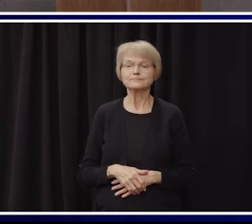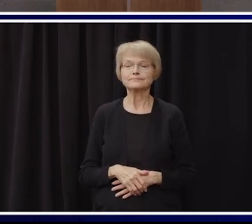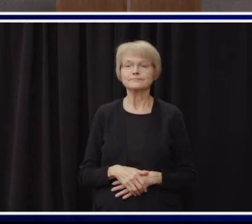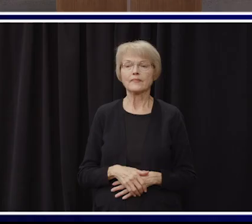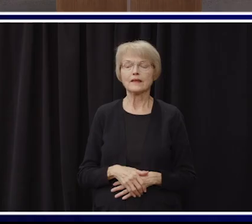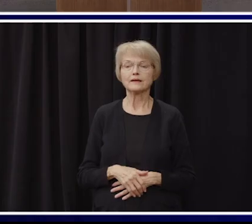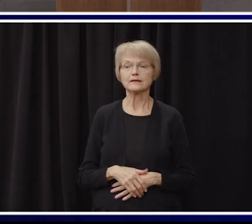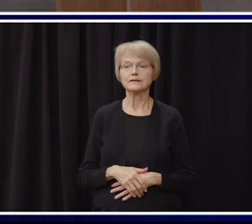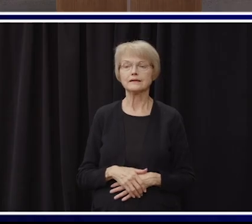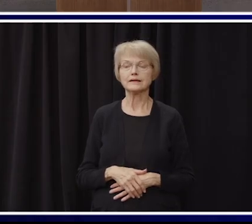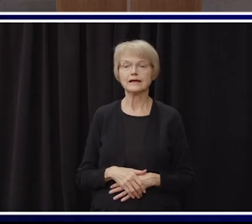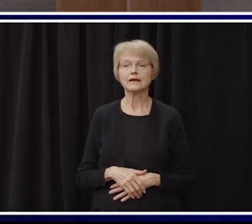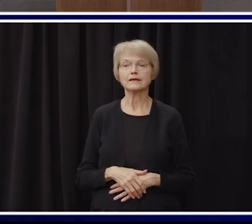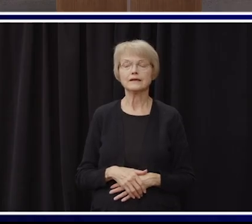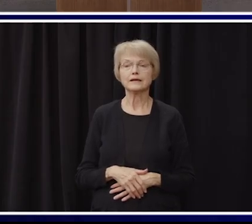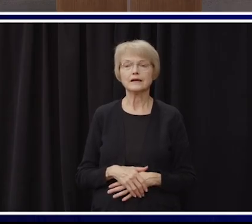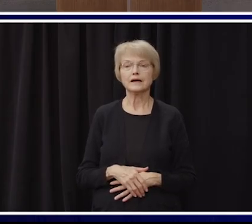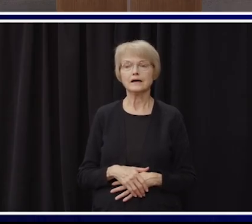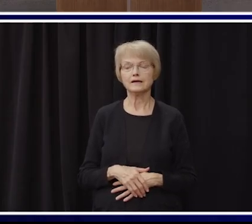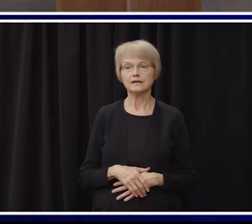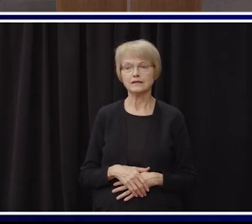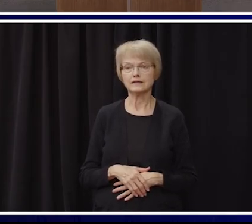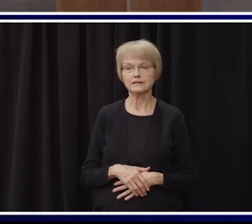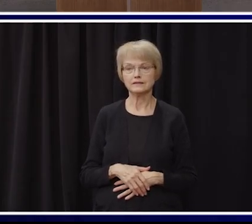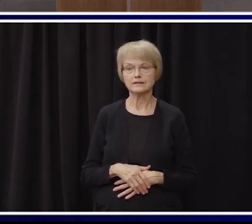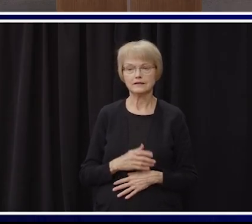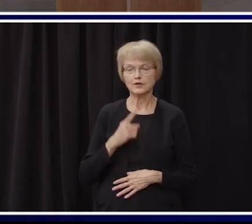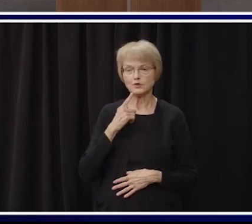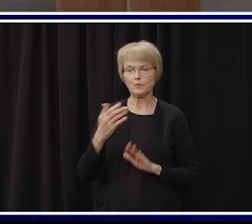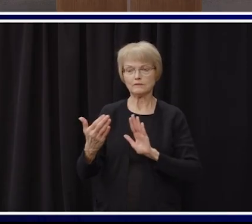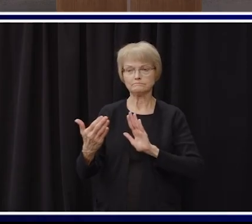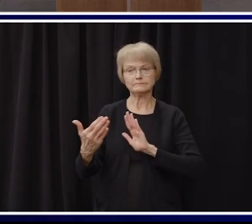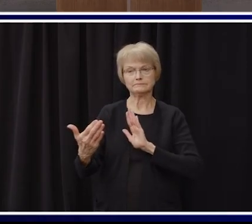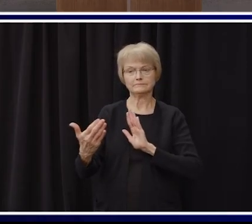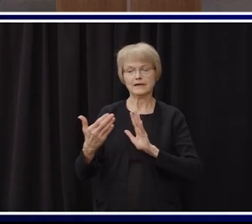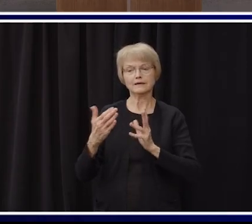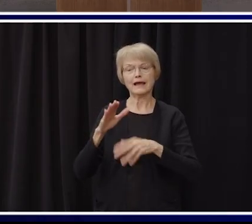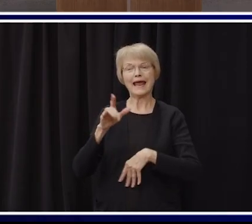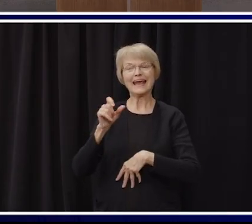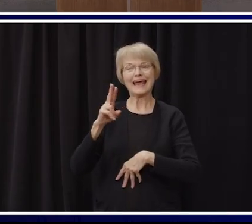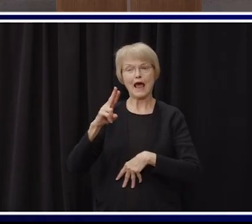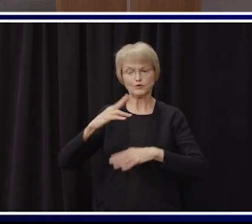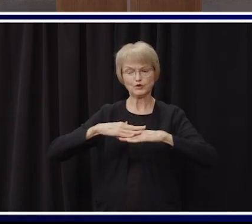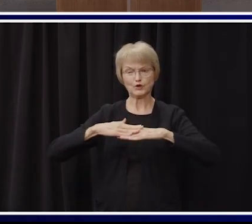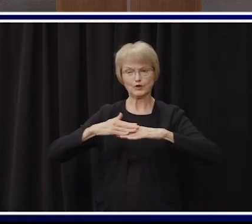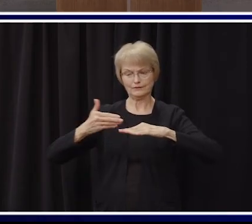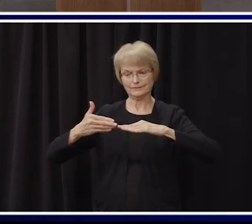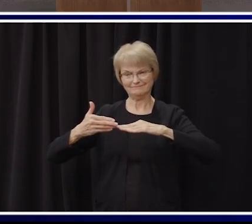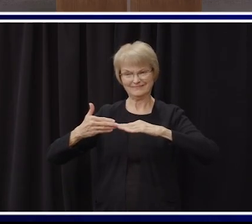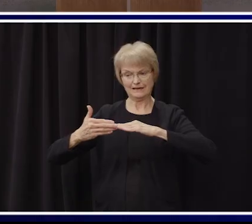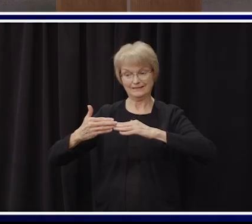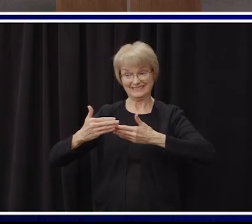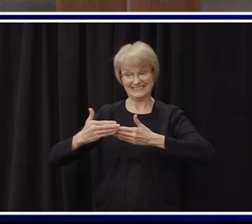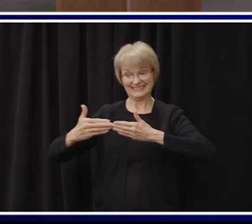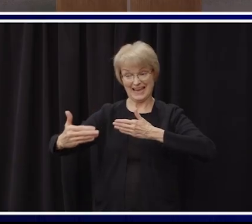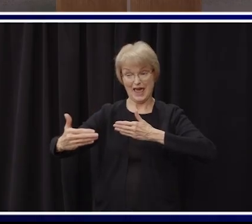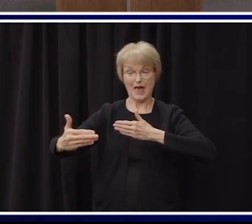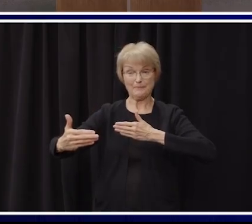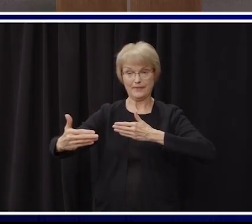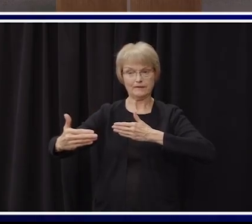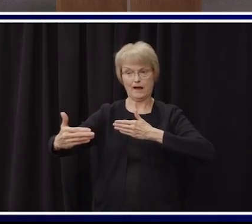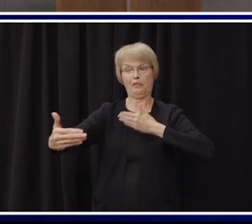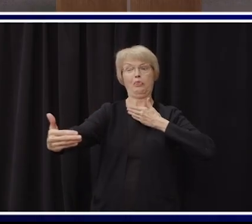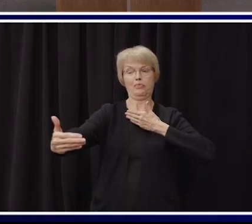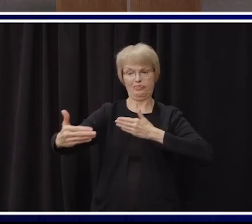So the benefit of a shallow refrigerator, counter depth refrigerator, is that it's easier to reach things and pull things